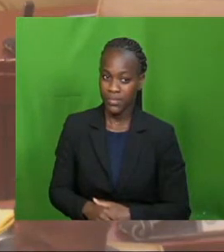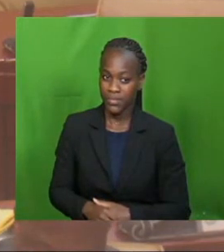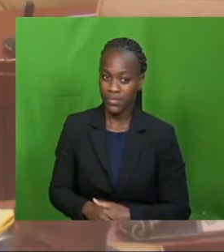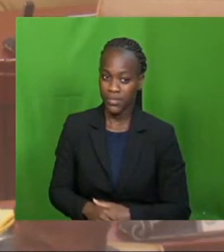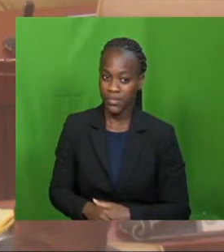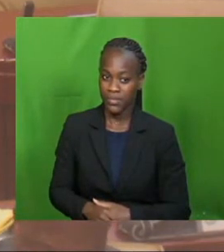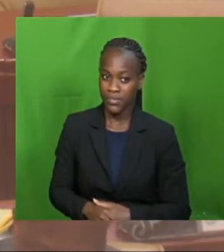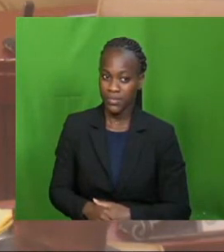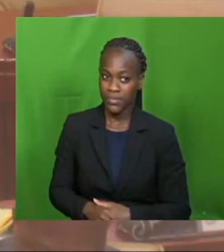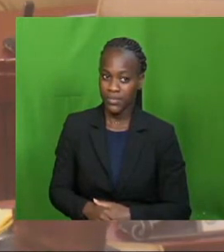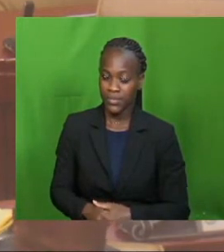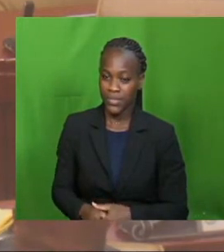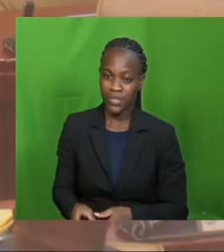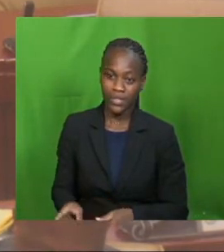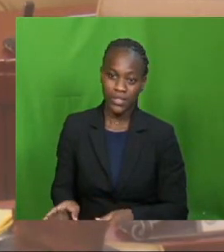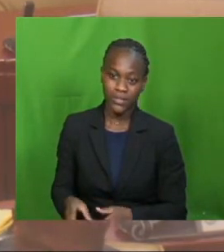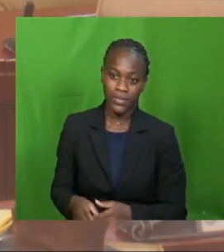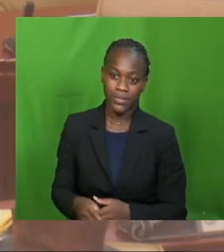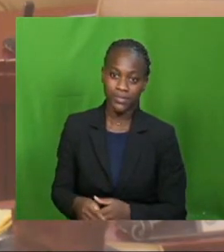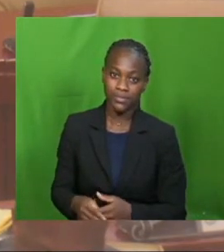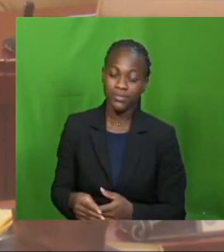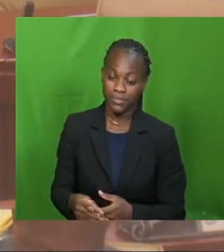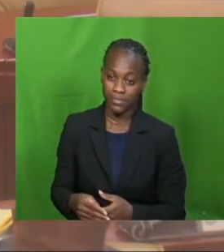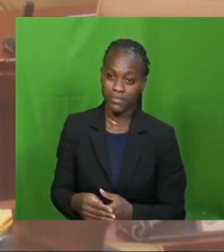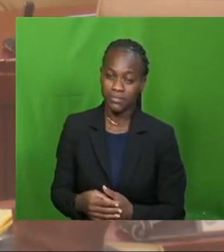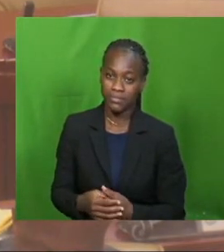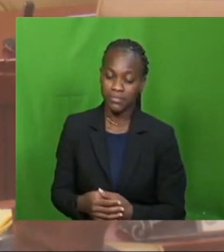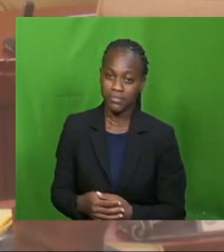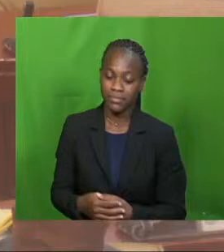Indeed, it was incorporated in 2010.